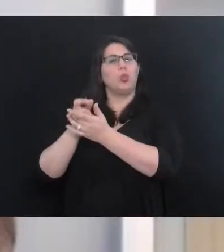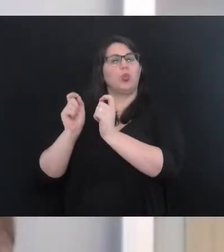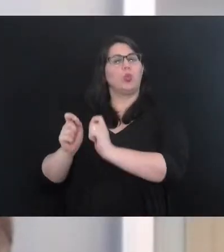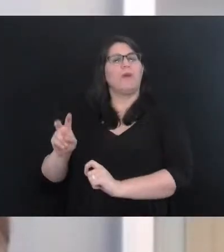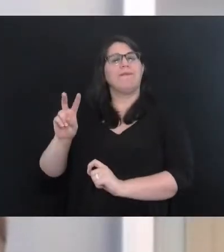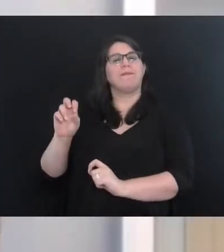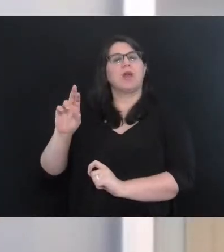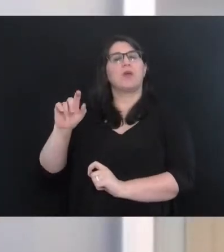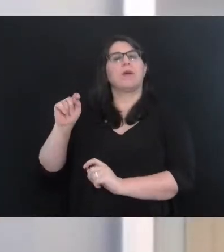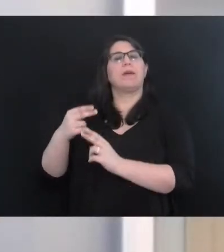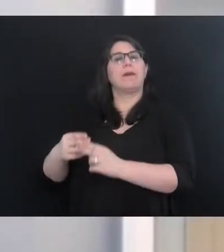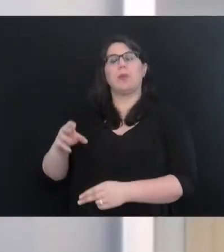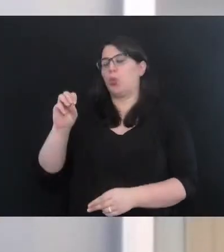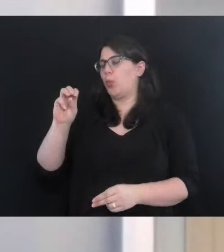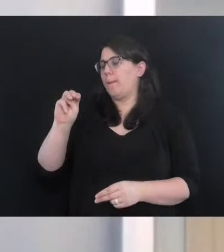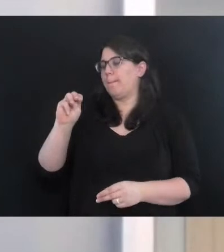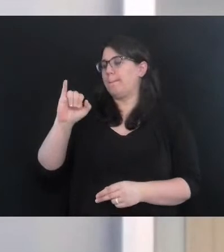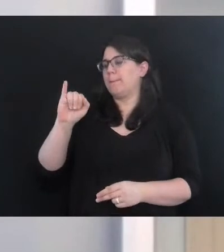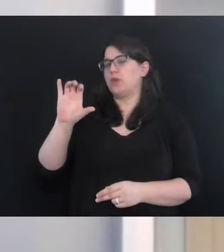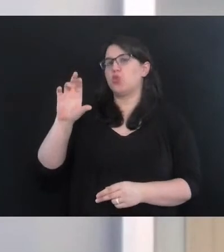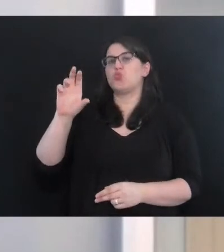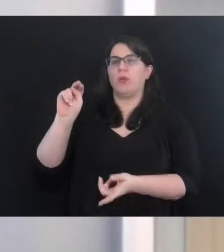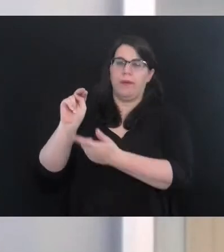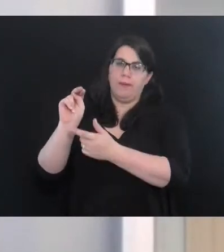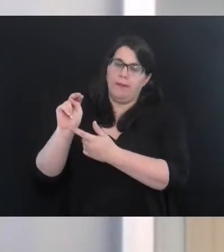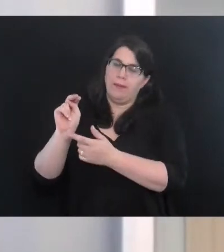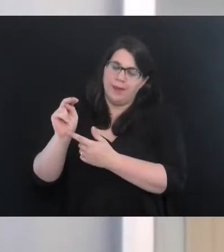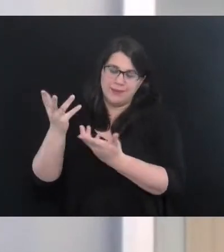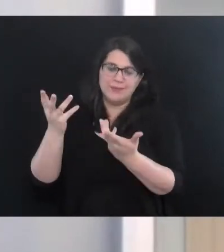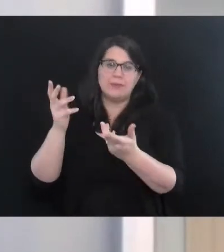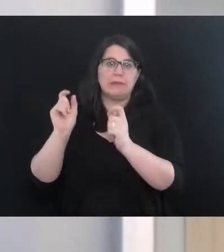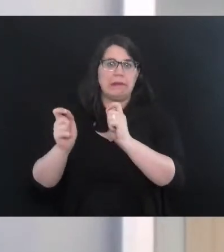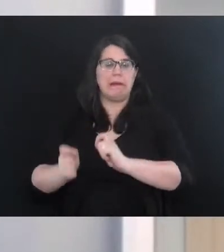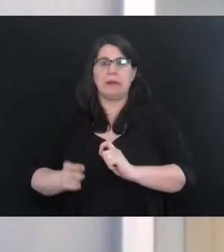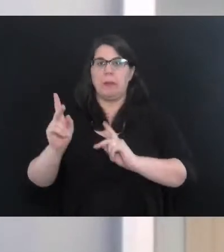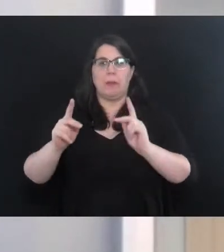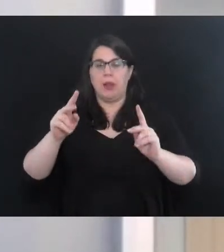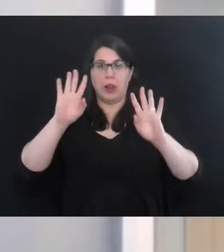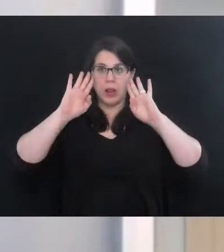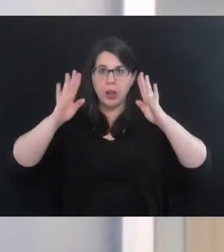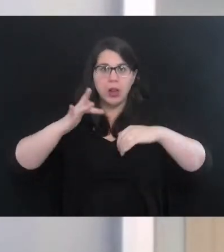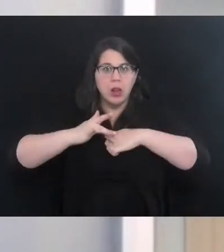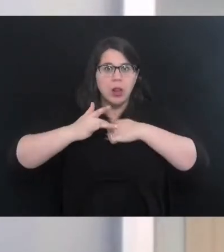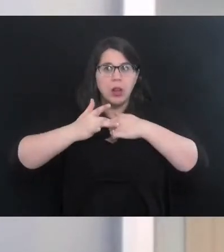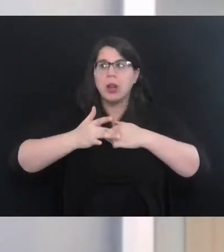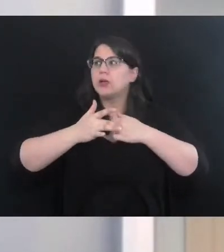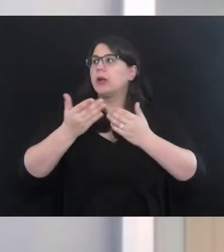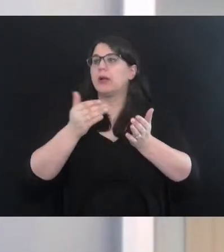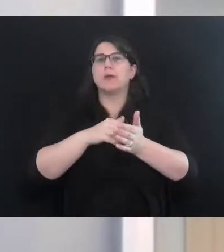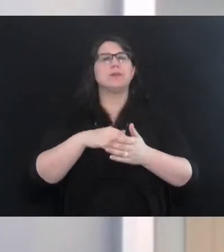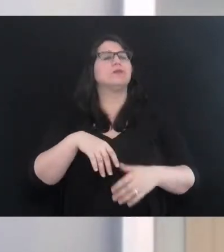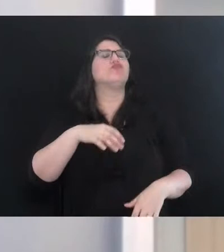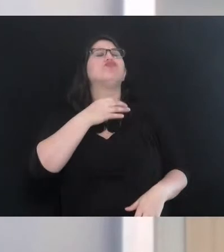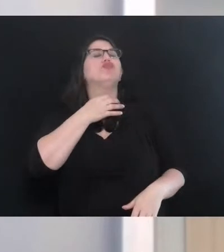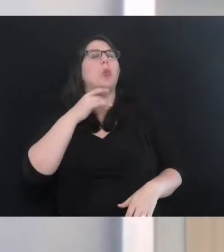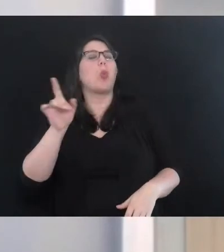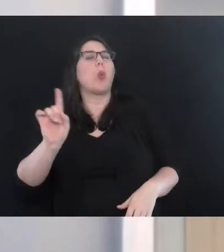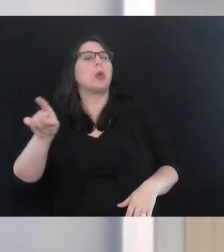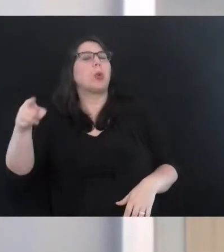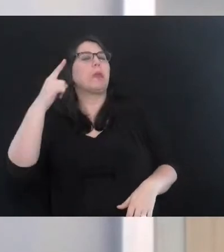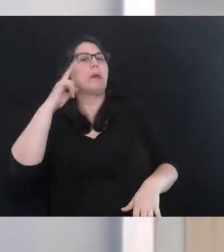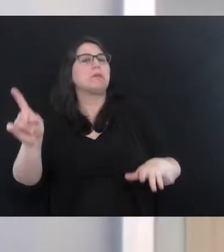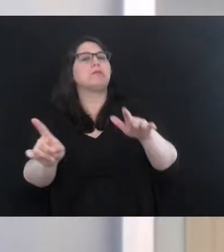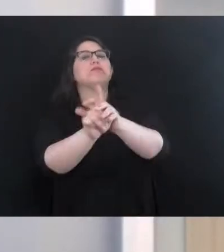got variants obviously on people's minds again. Where most likely is a variant going to occur? Is that in